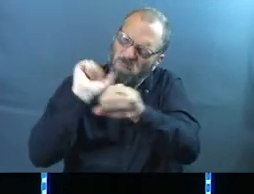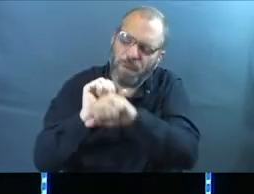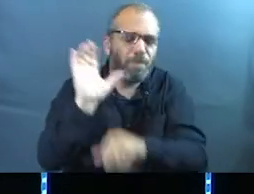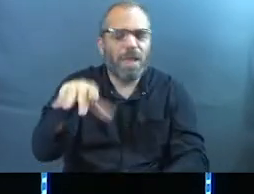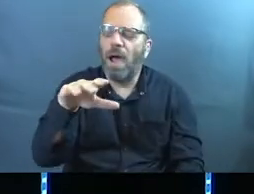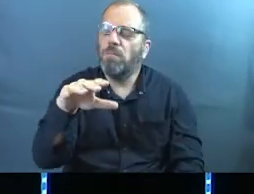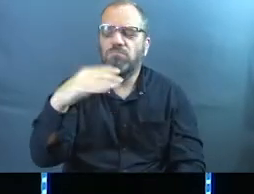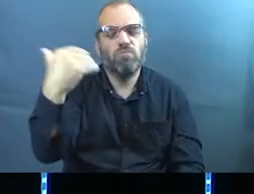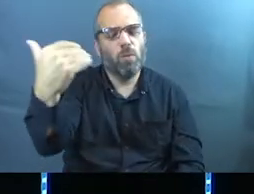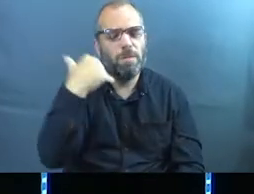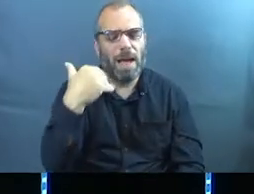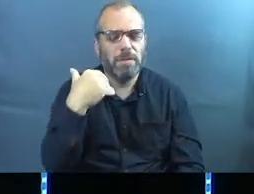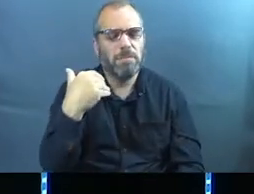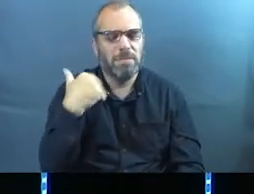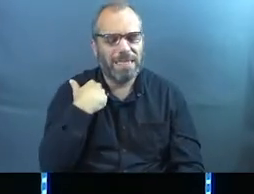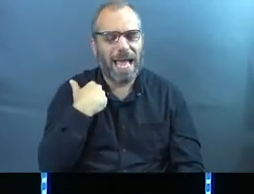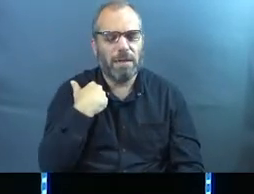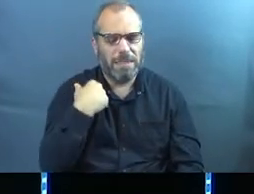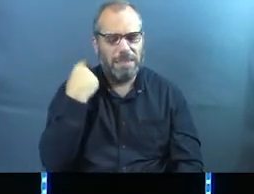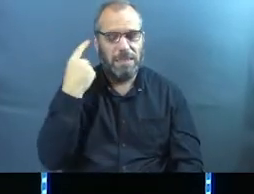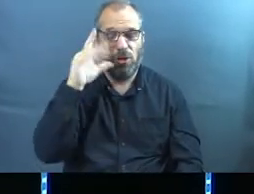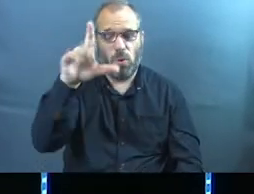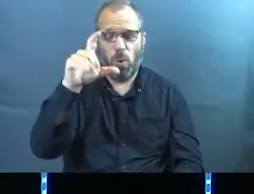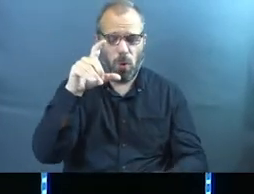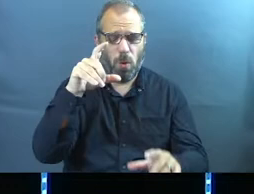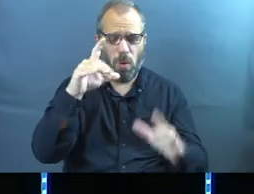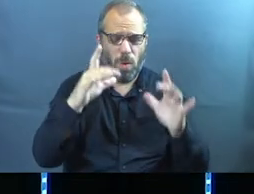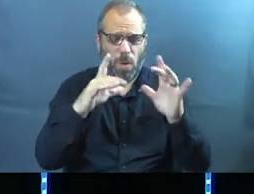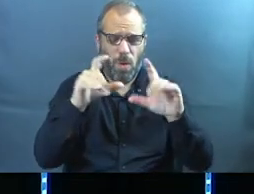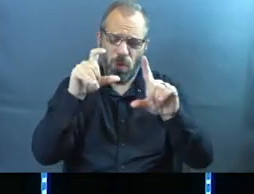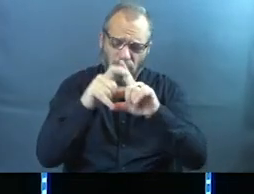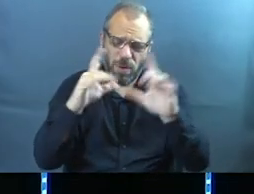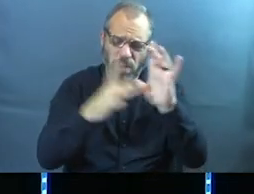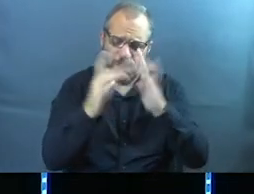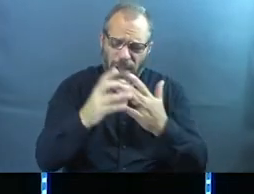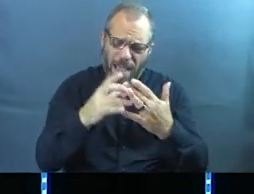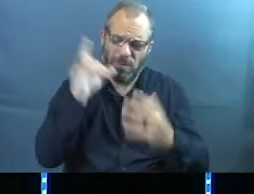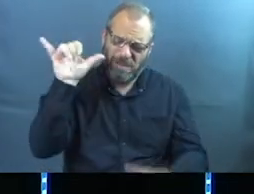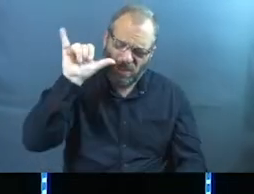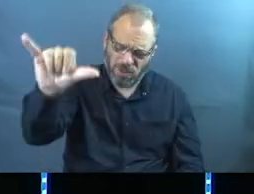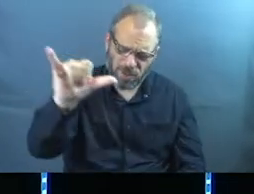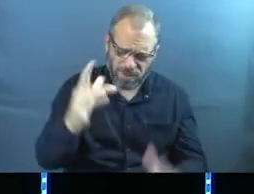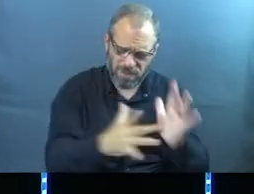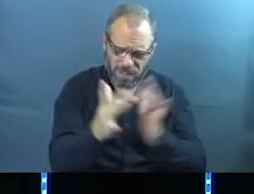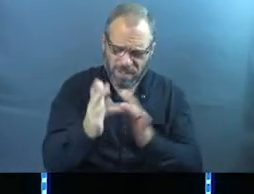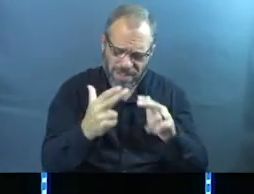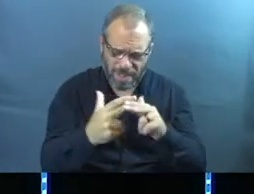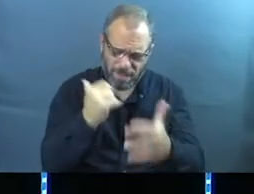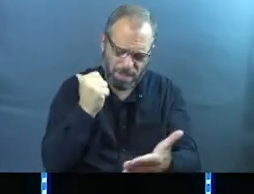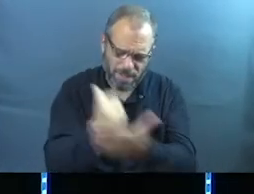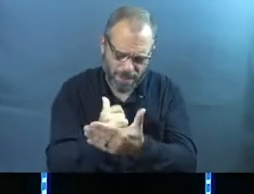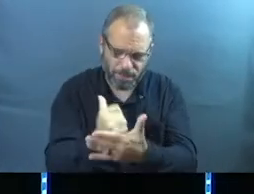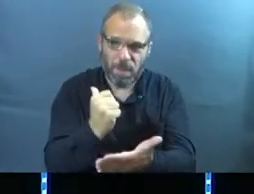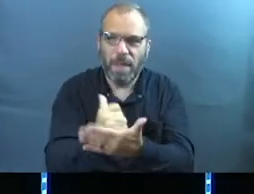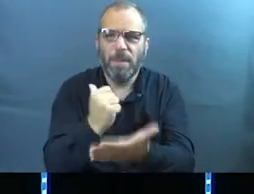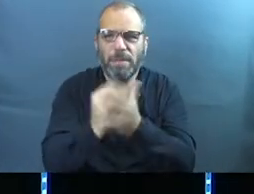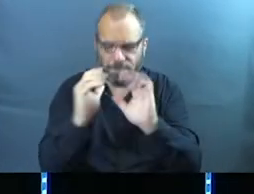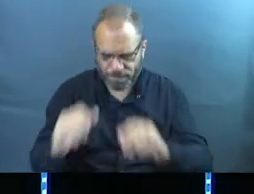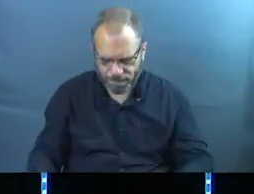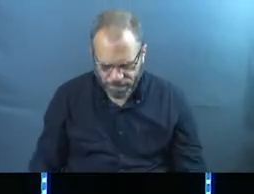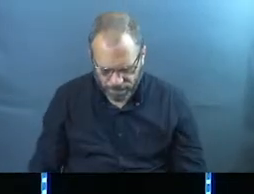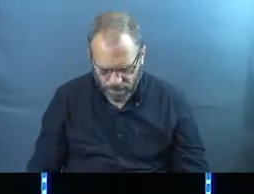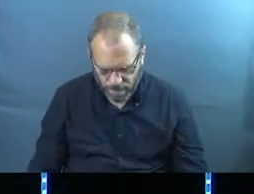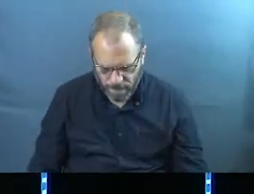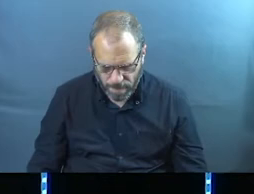that we would be reminded of just how eternal your word is. God, we love you. In Christ's name, amen. Amen, amen,